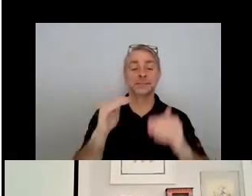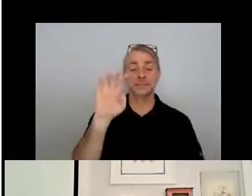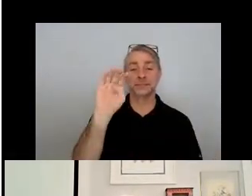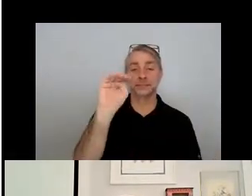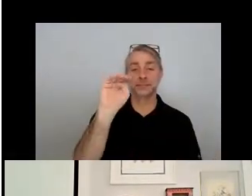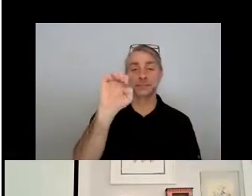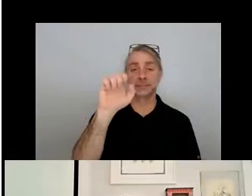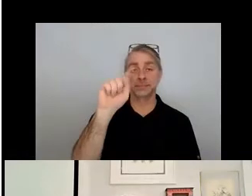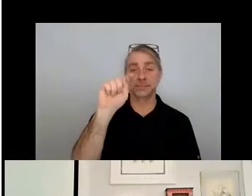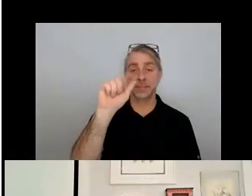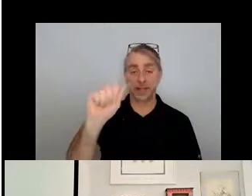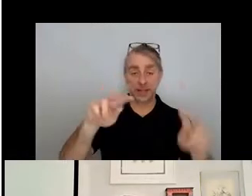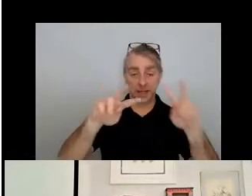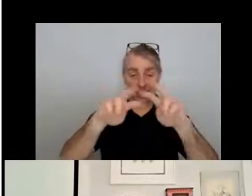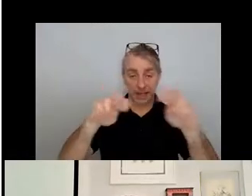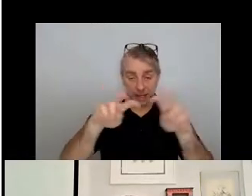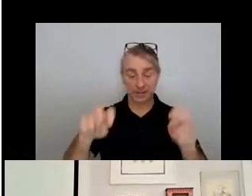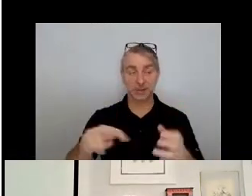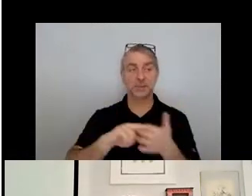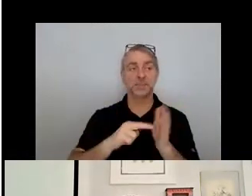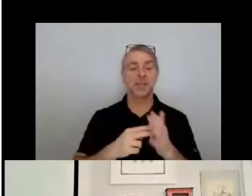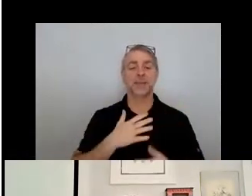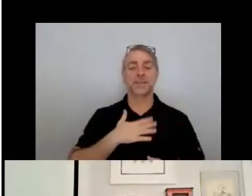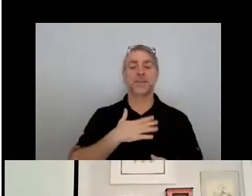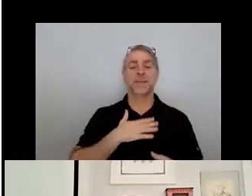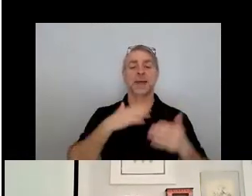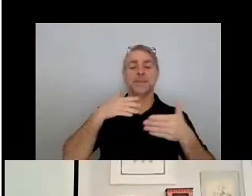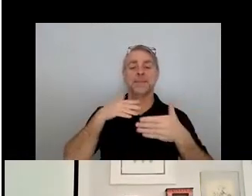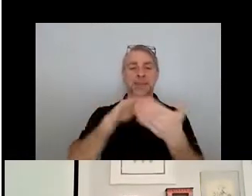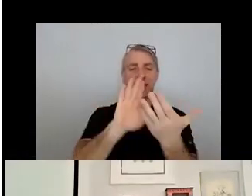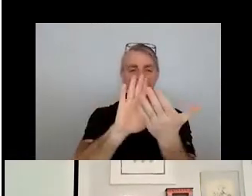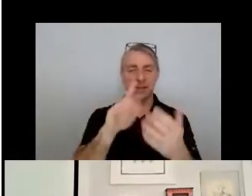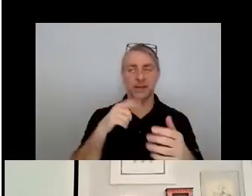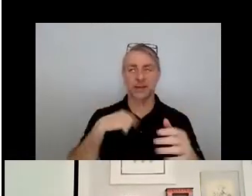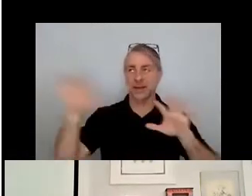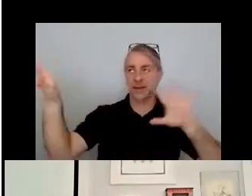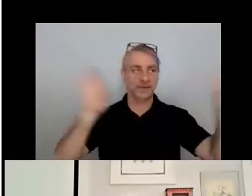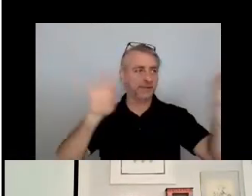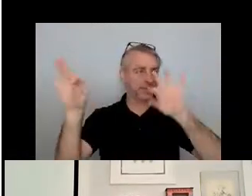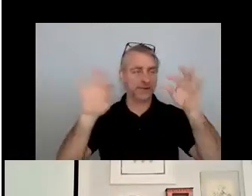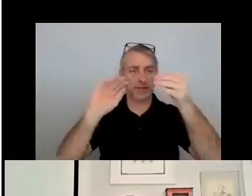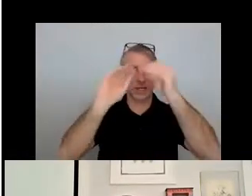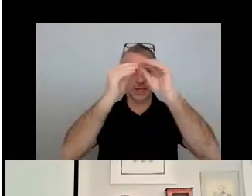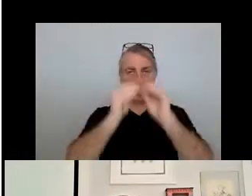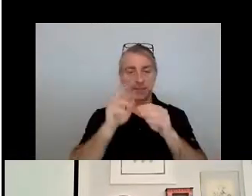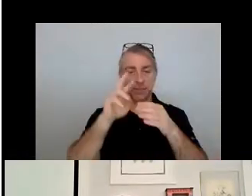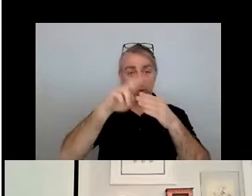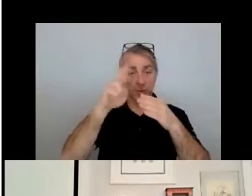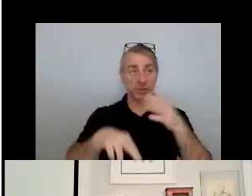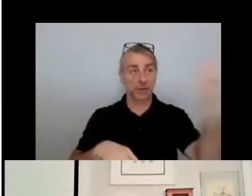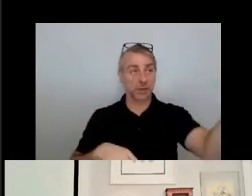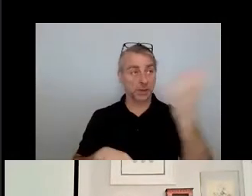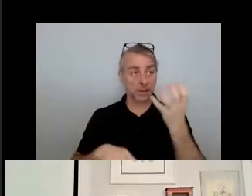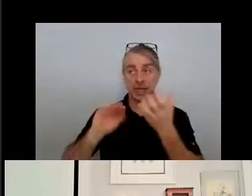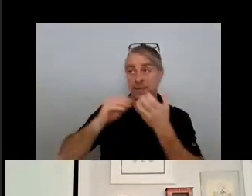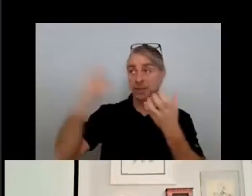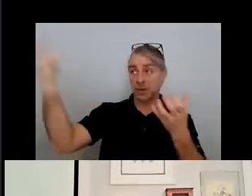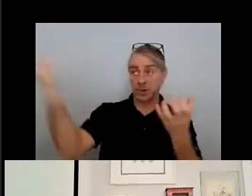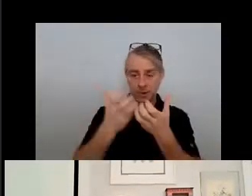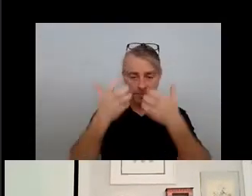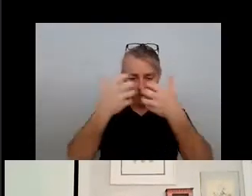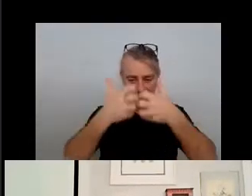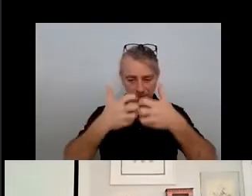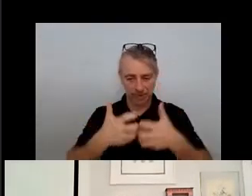meta-analysis to refer to methods for combining quantitative results from a set of studies.